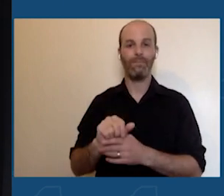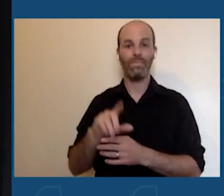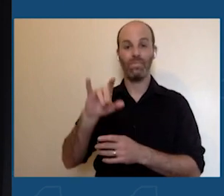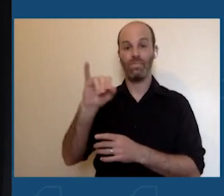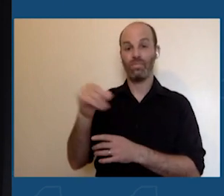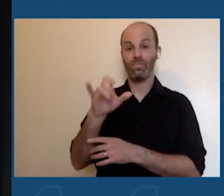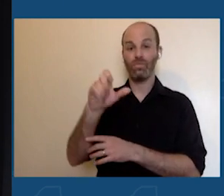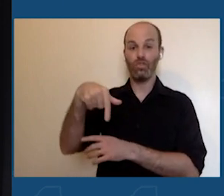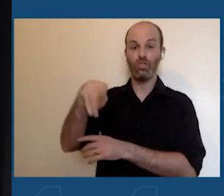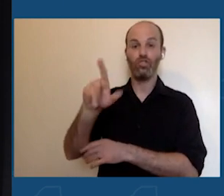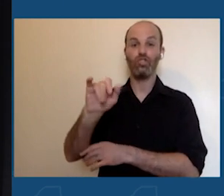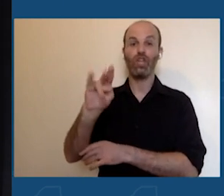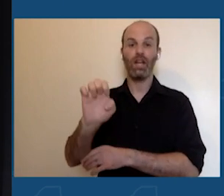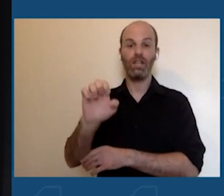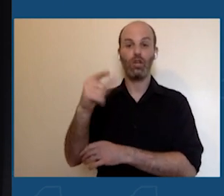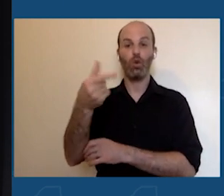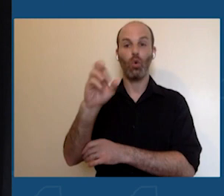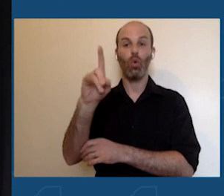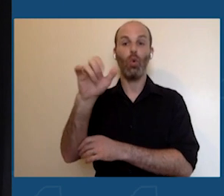Jacqueline Gordon, where's Jackie?